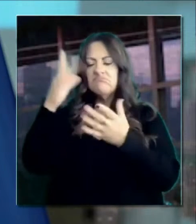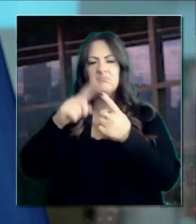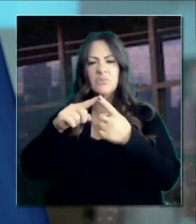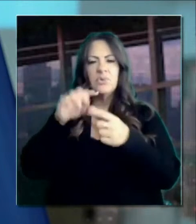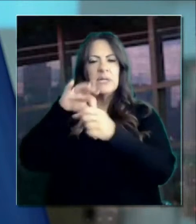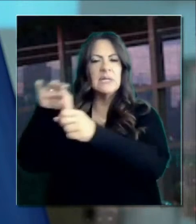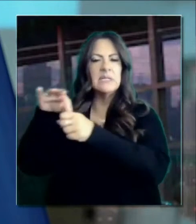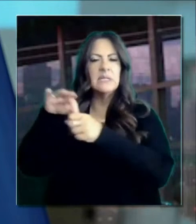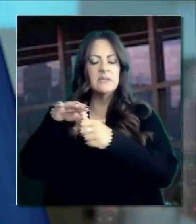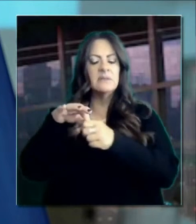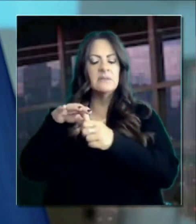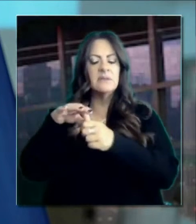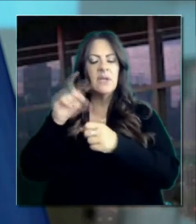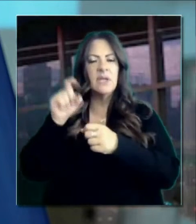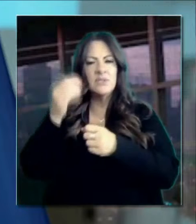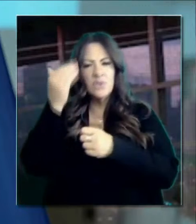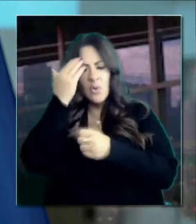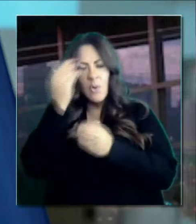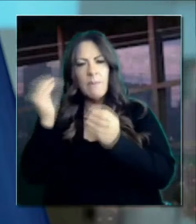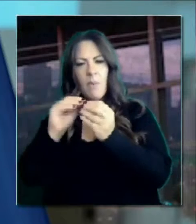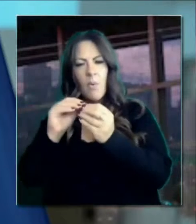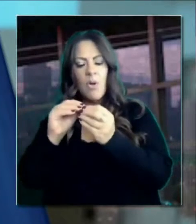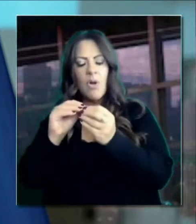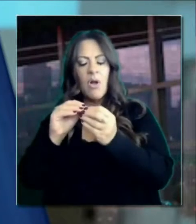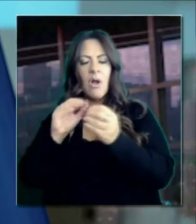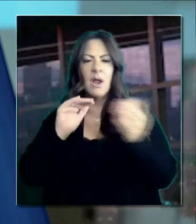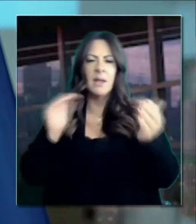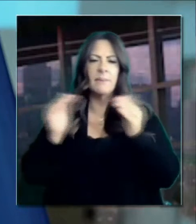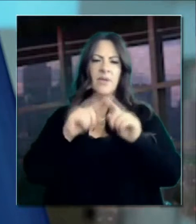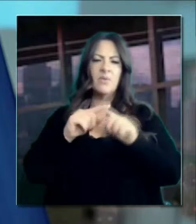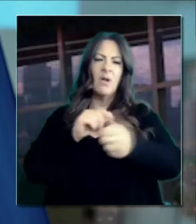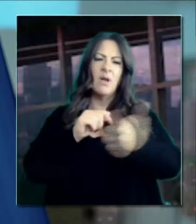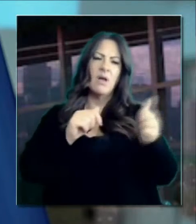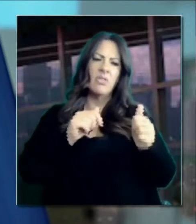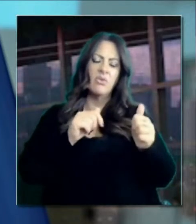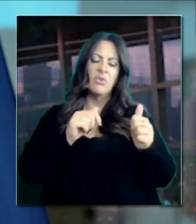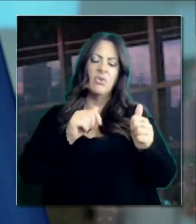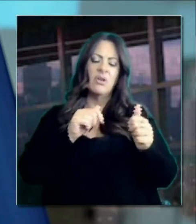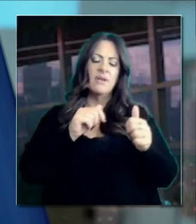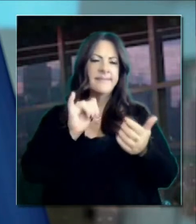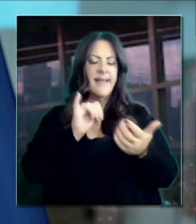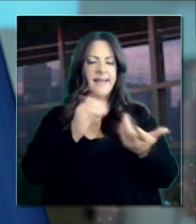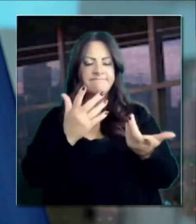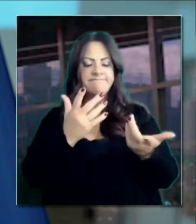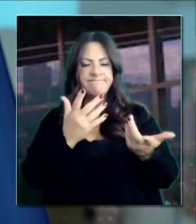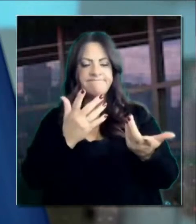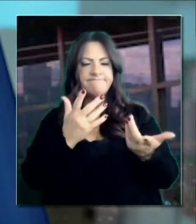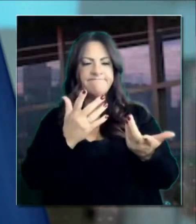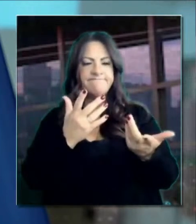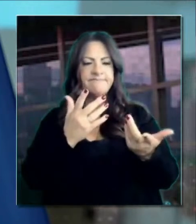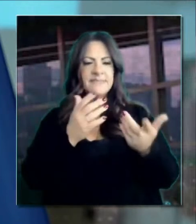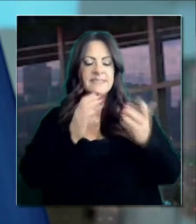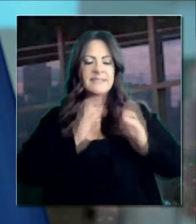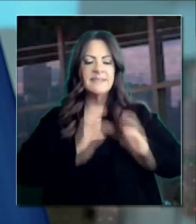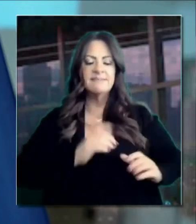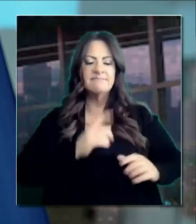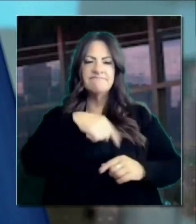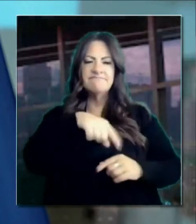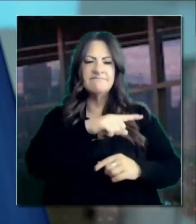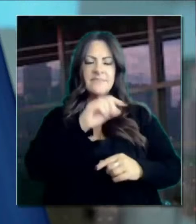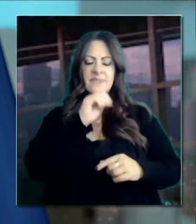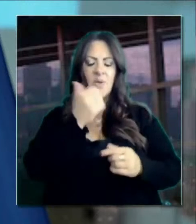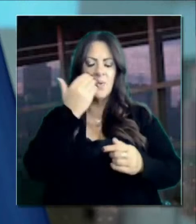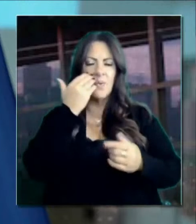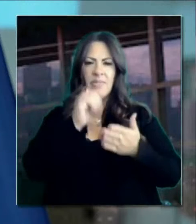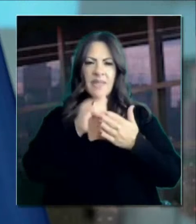Restaurant Association learned of this more than a lot of people who are getting questions from their constituents. Can you speak to that? Yeah, I mean, we talked to a lot of folks,